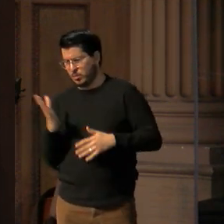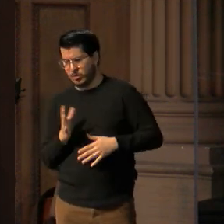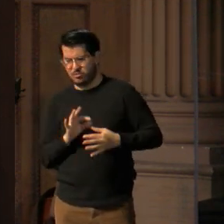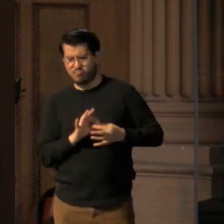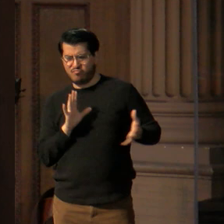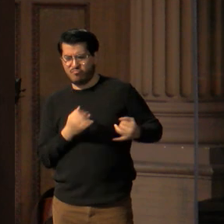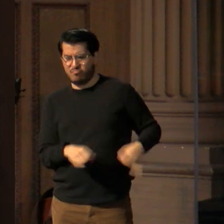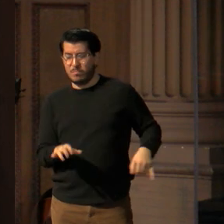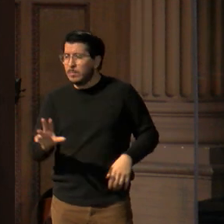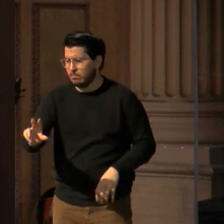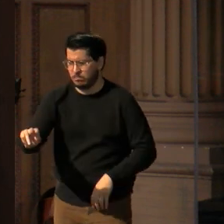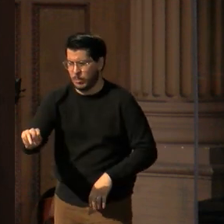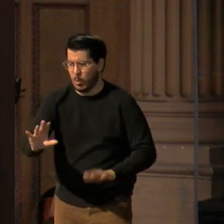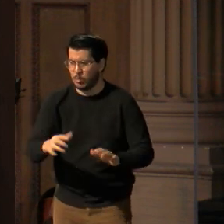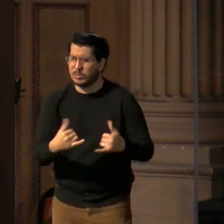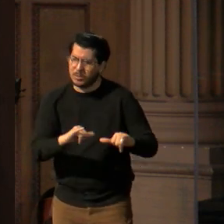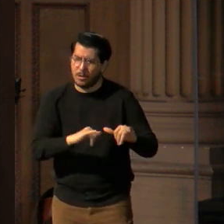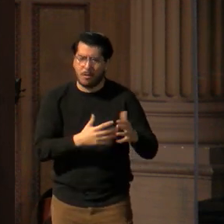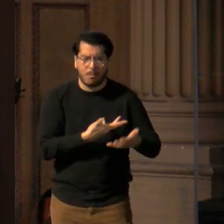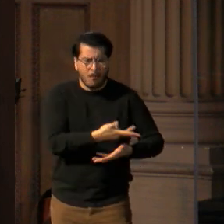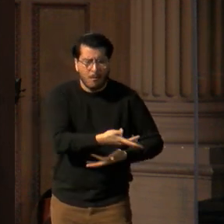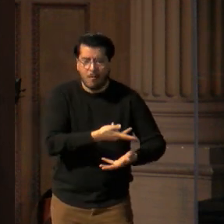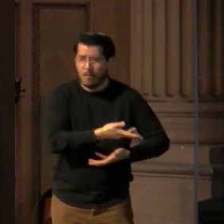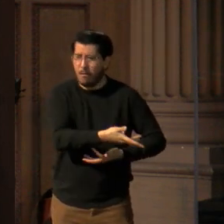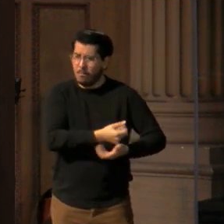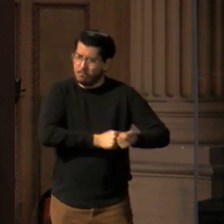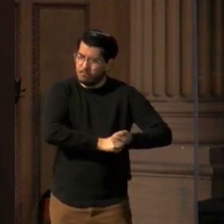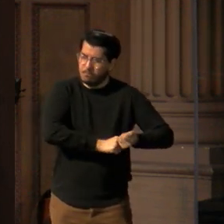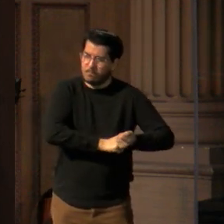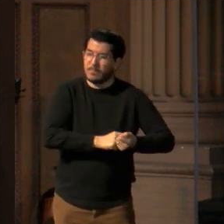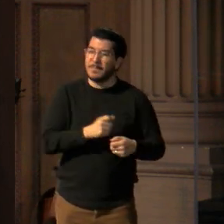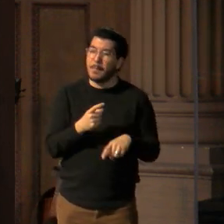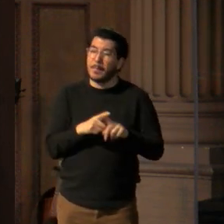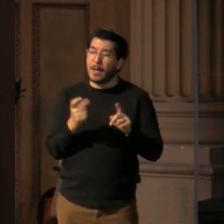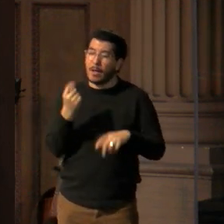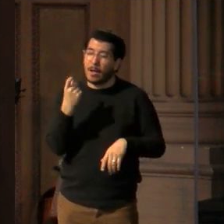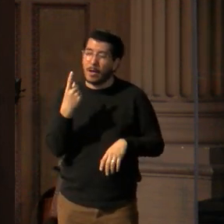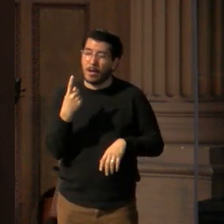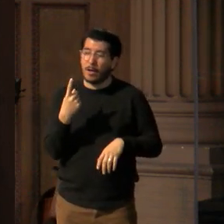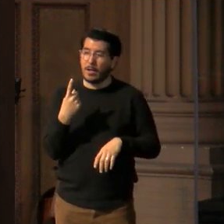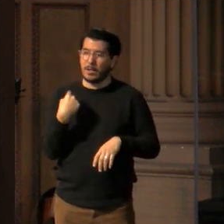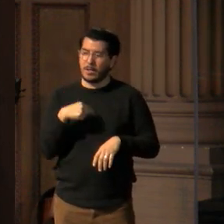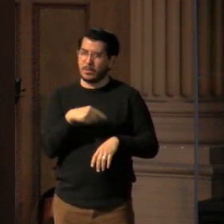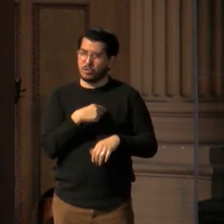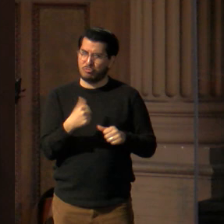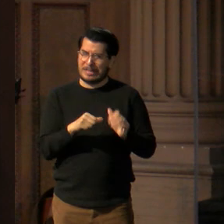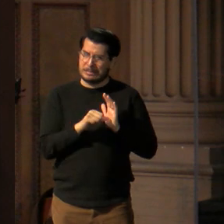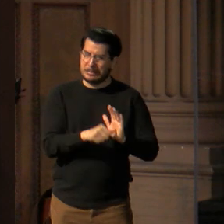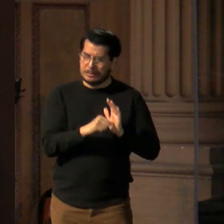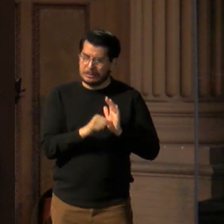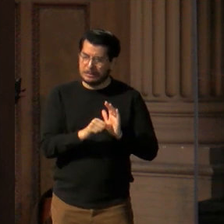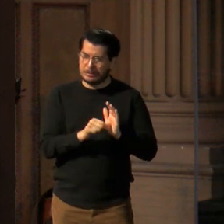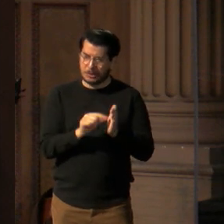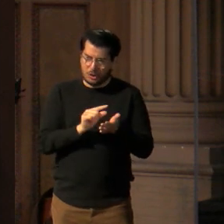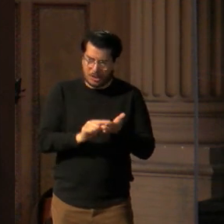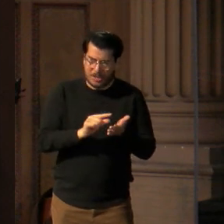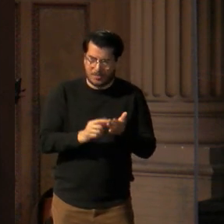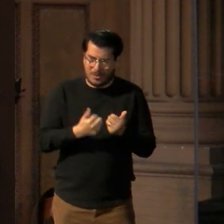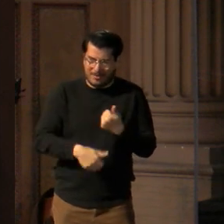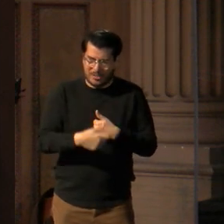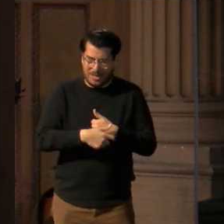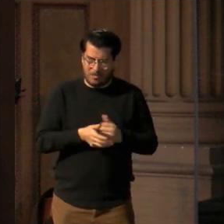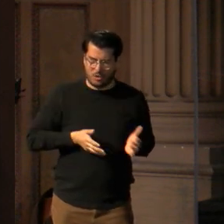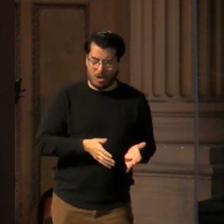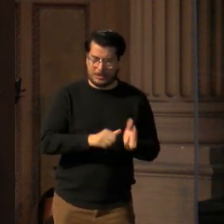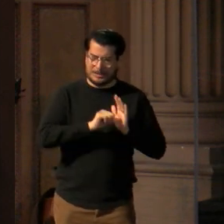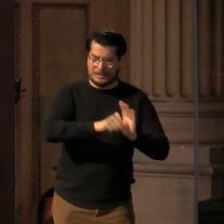that, but you continue to be there for them without trying to drive home the message of the gospel every single time you talk